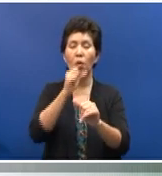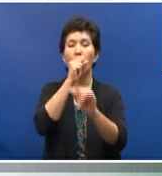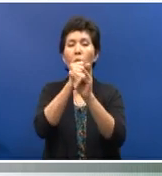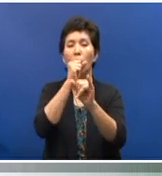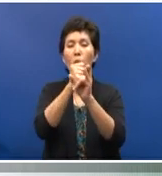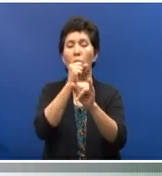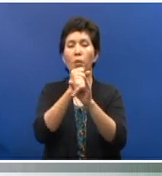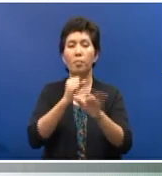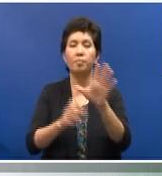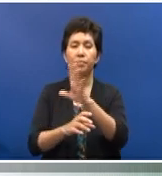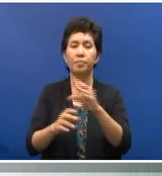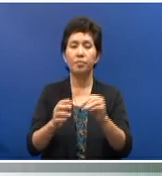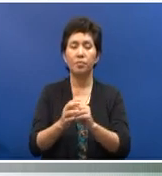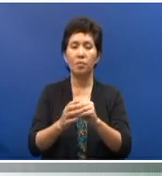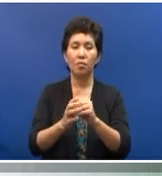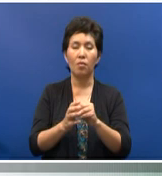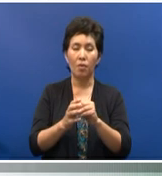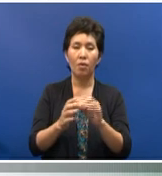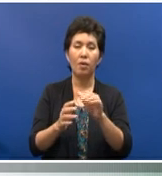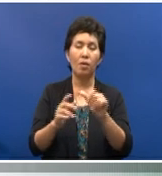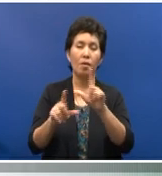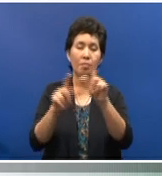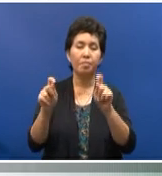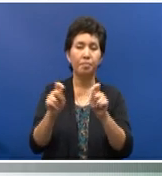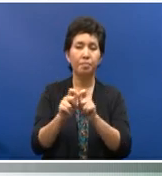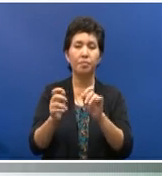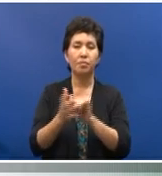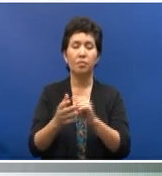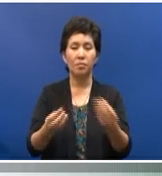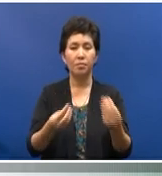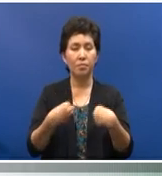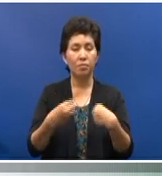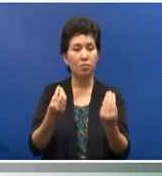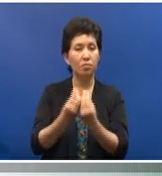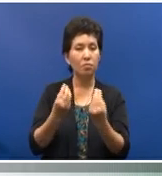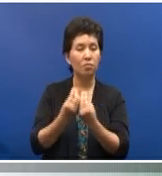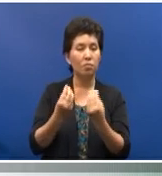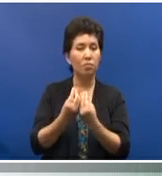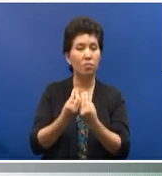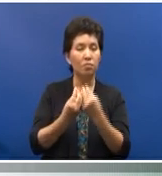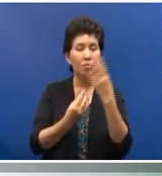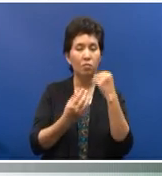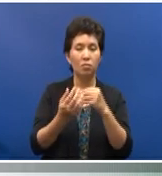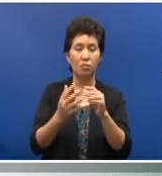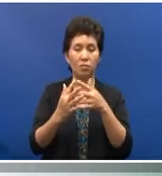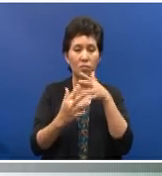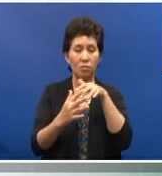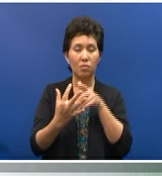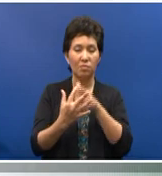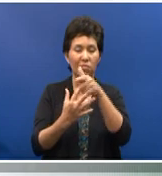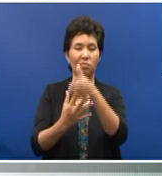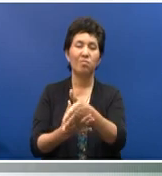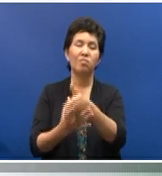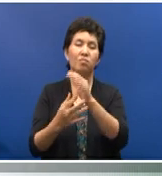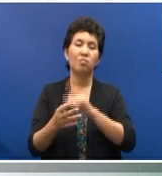asli, okay, the Aborigine group, okay, which can give us more insight into the socio-cultural